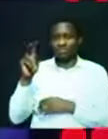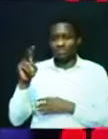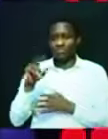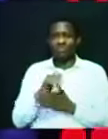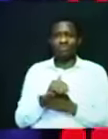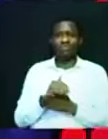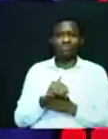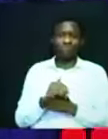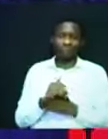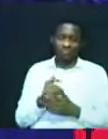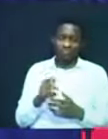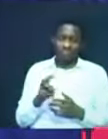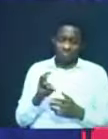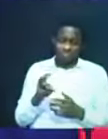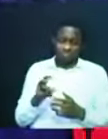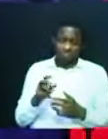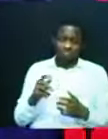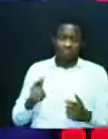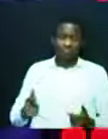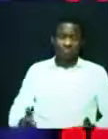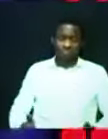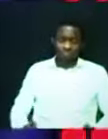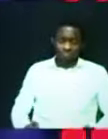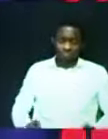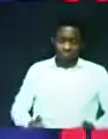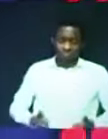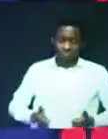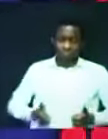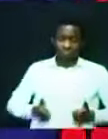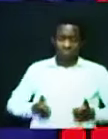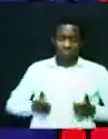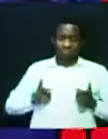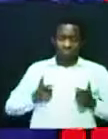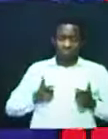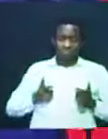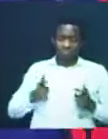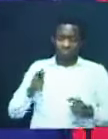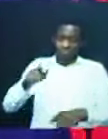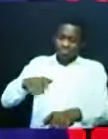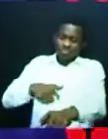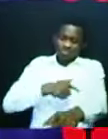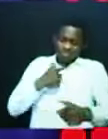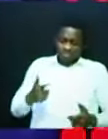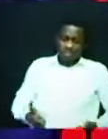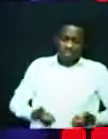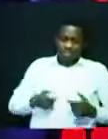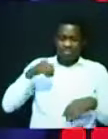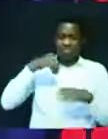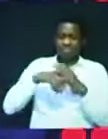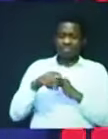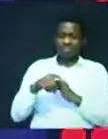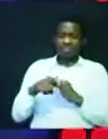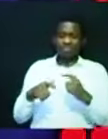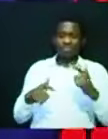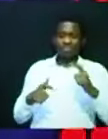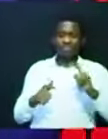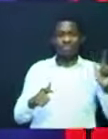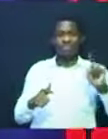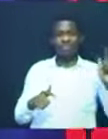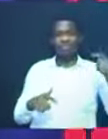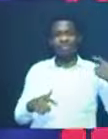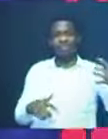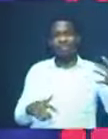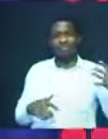assisting. Long life is in her right hand. In her left hand are riches and honor. Not just